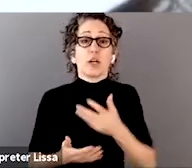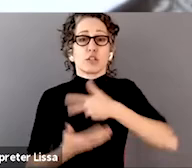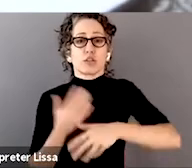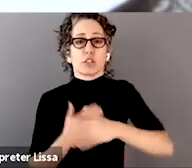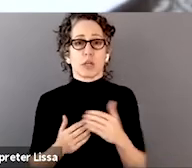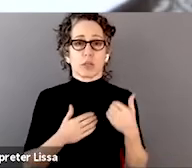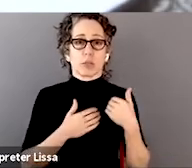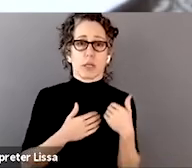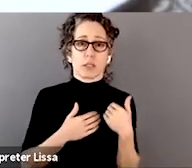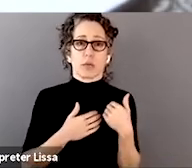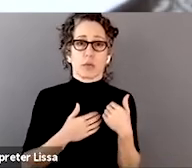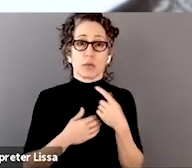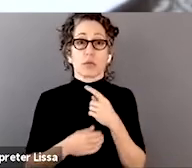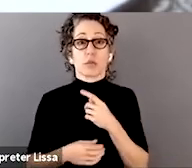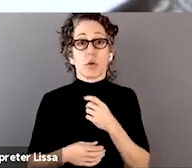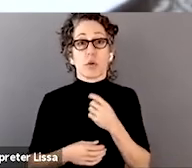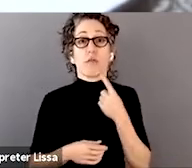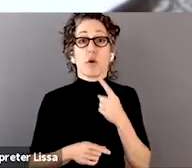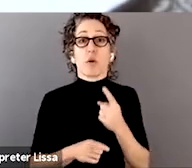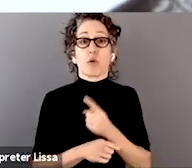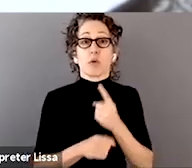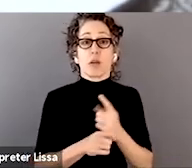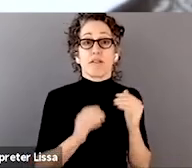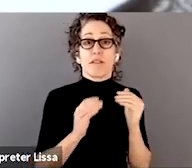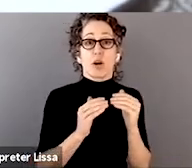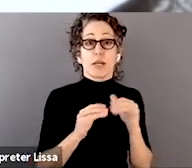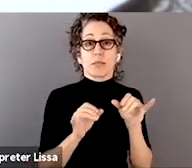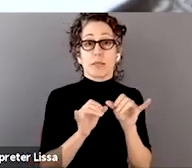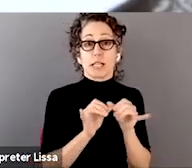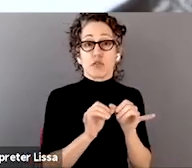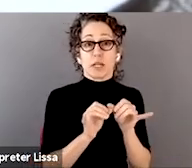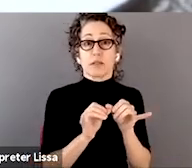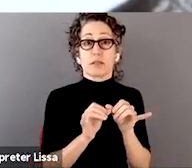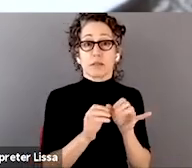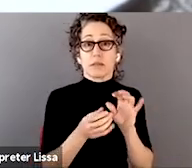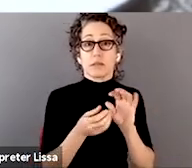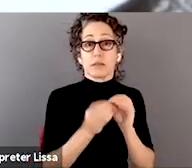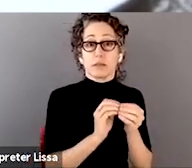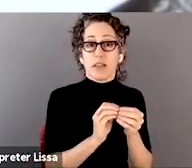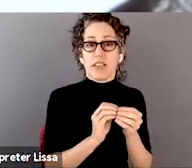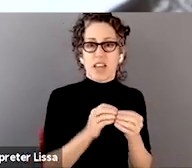definitions for appropriate fairness metrics that are out there? Does anyone want to take that?